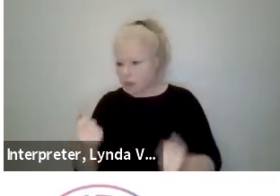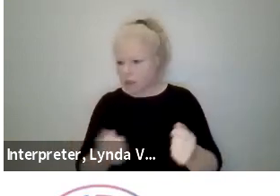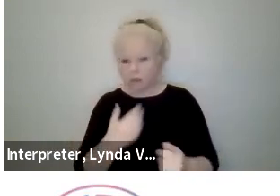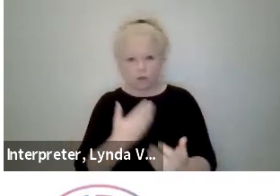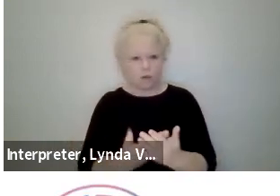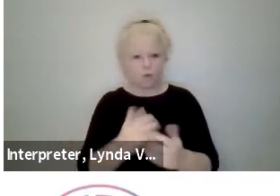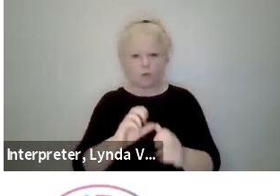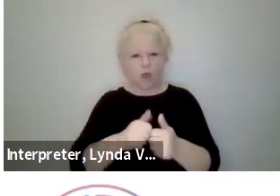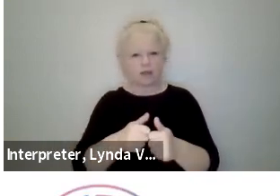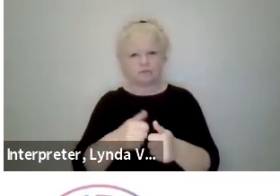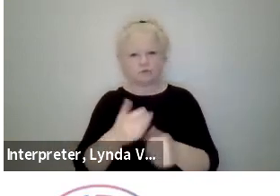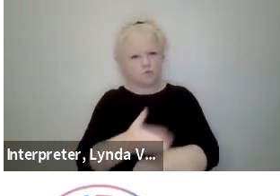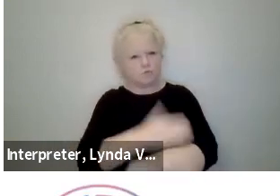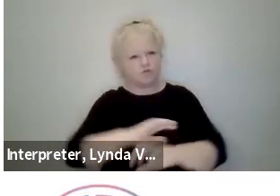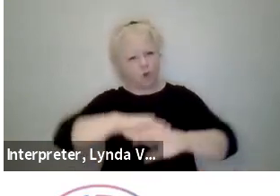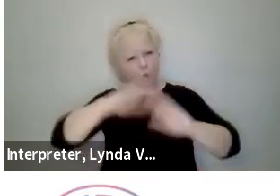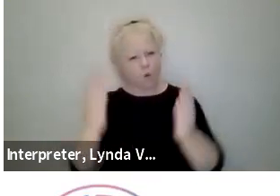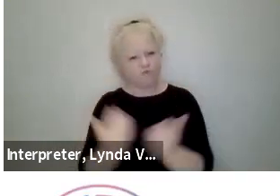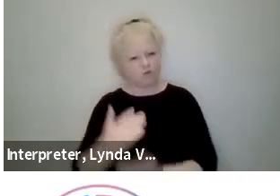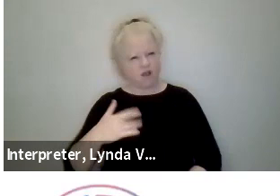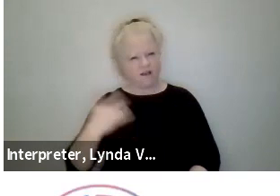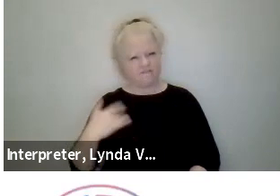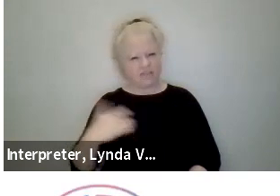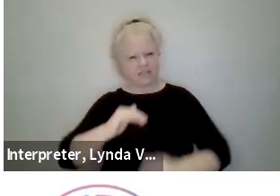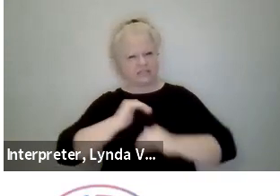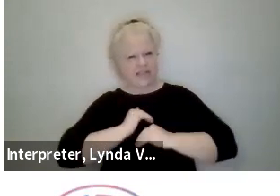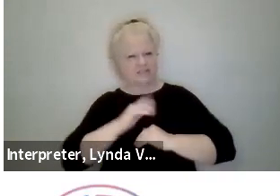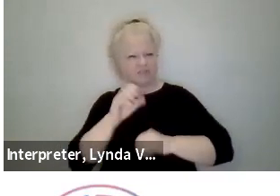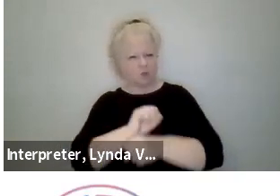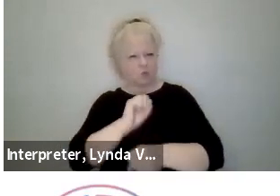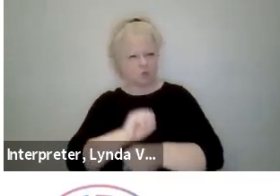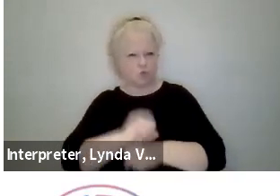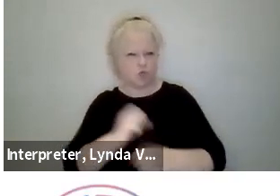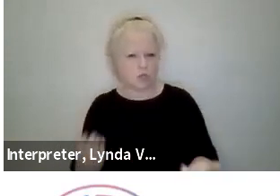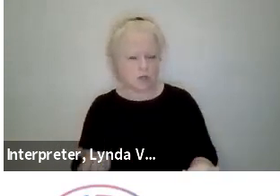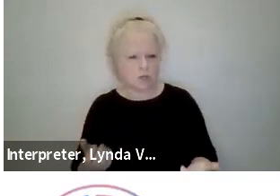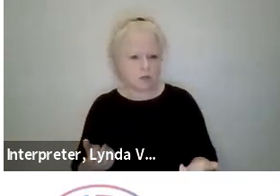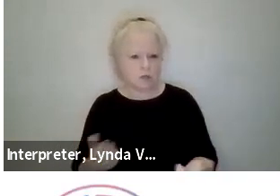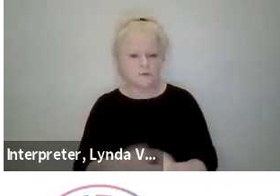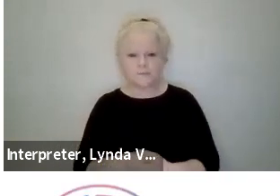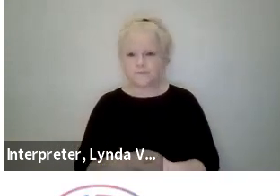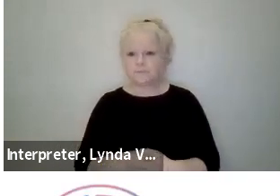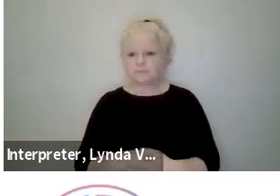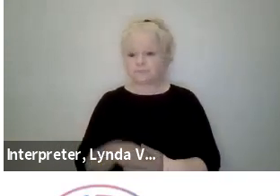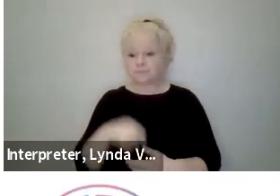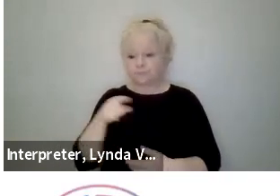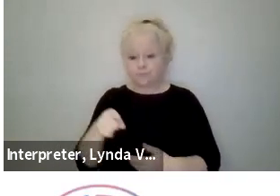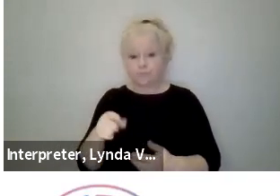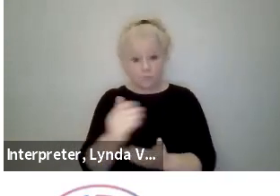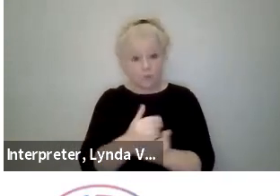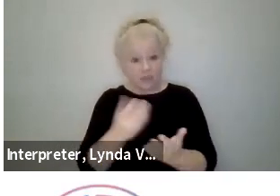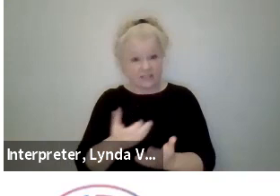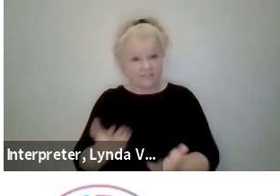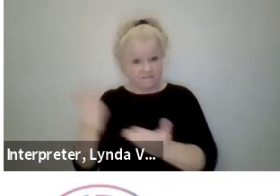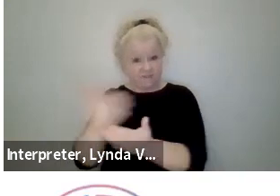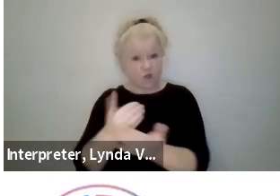improve overall morale, you know, the inclusiveness of individuals. And being at this fundraiser, I remember sitting there looking